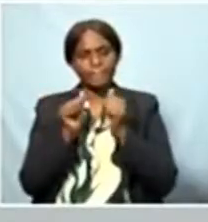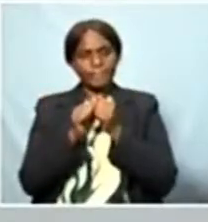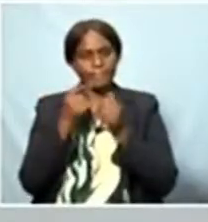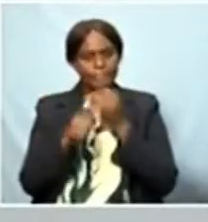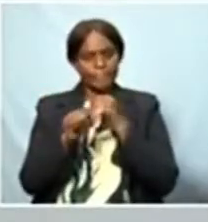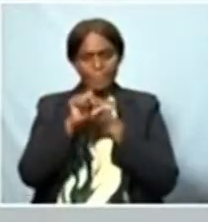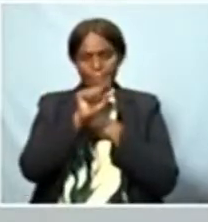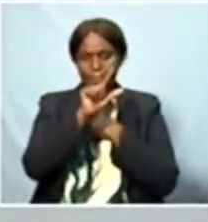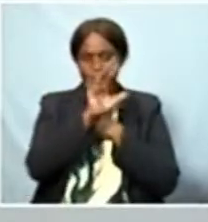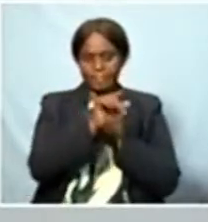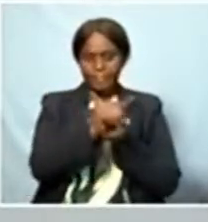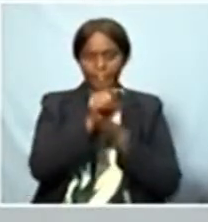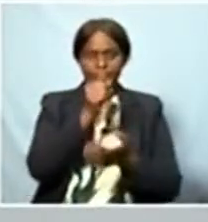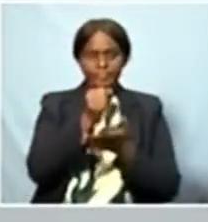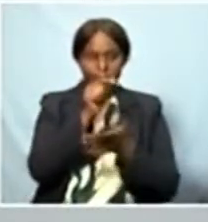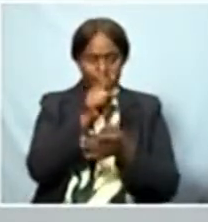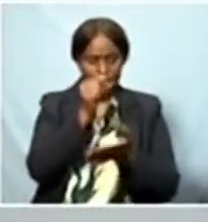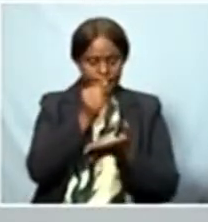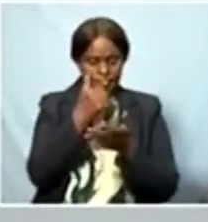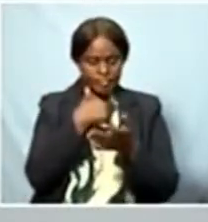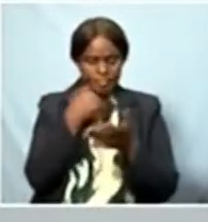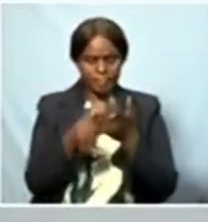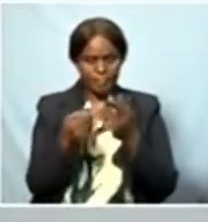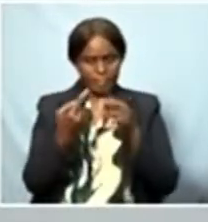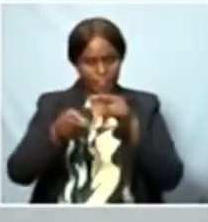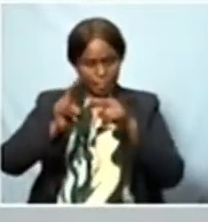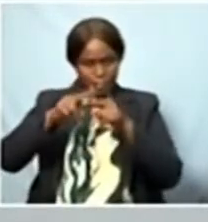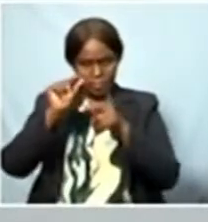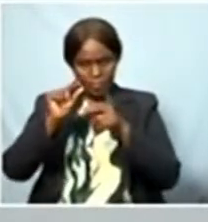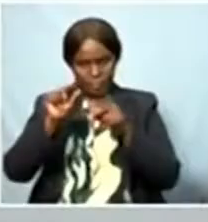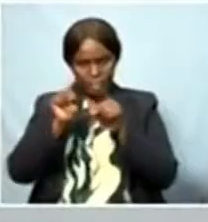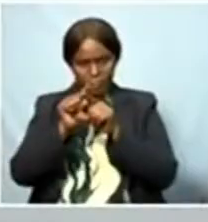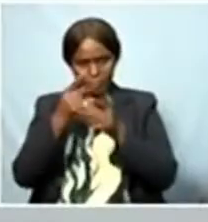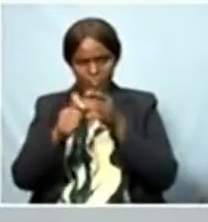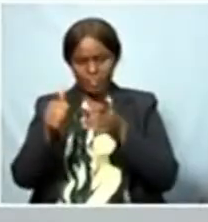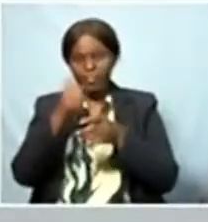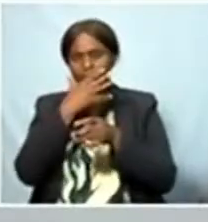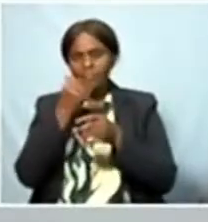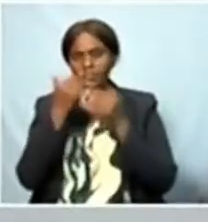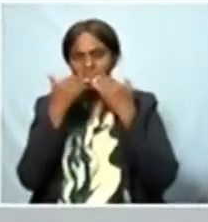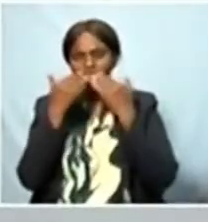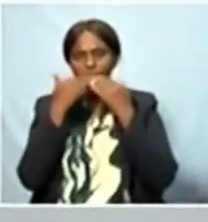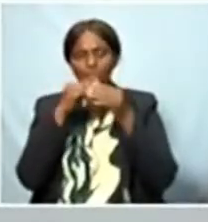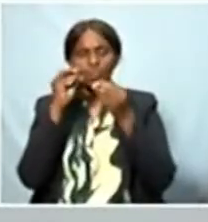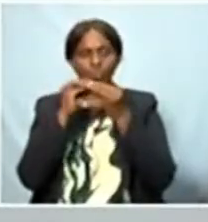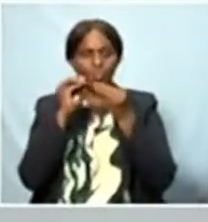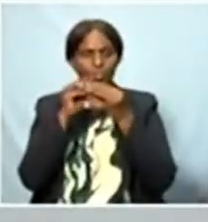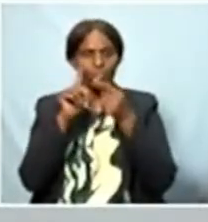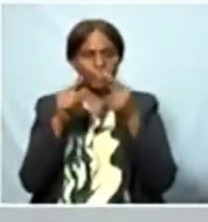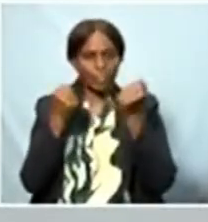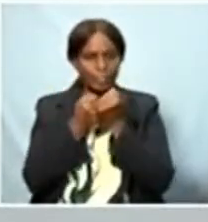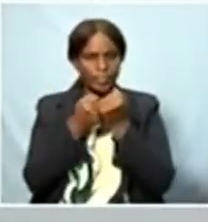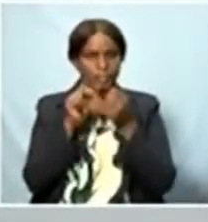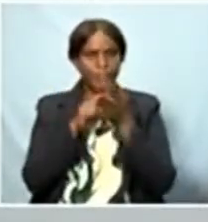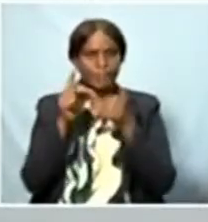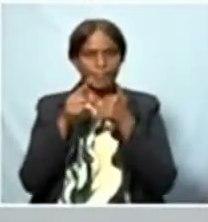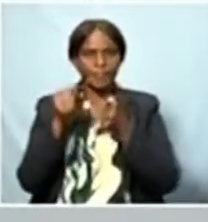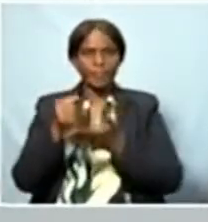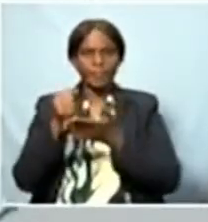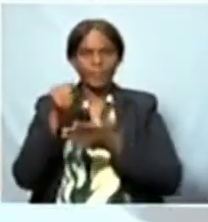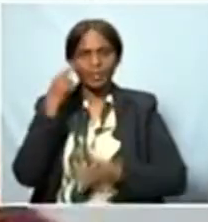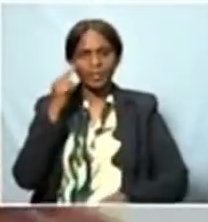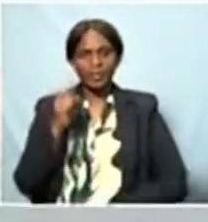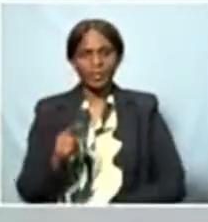to the 2025 budget, this budget has been slightly increased, and therefore the Commission commends the increase to support activities budgeted for.